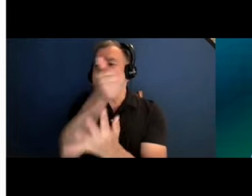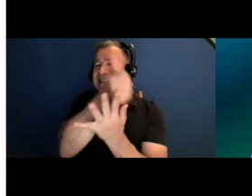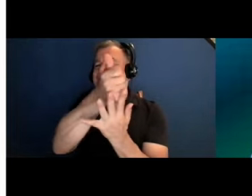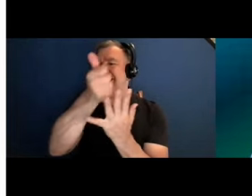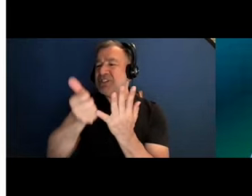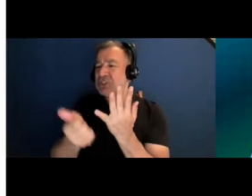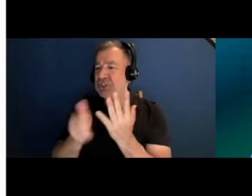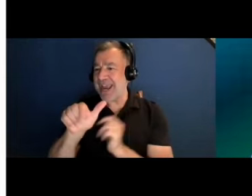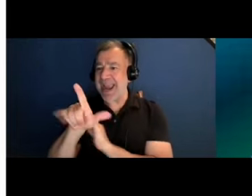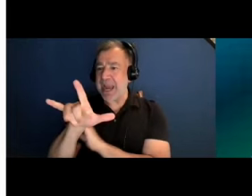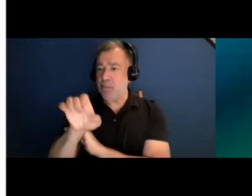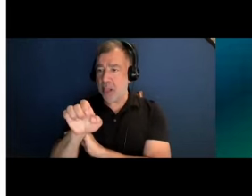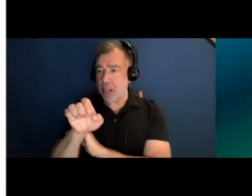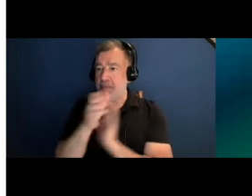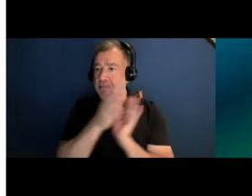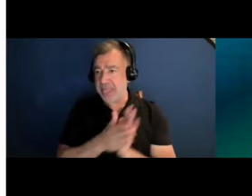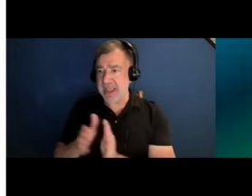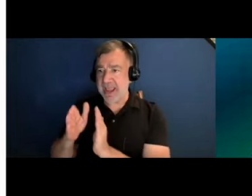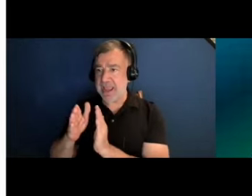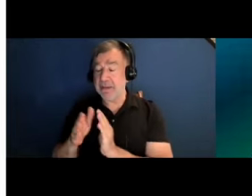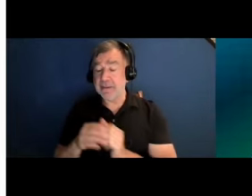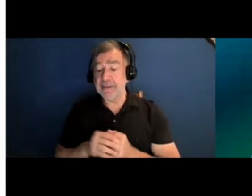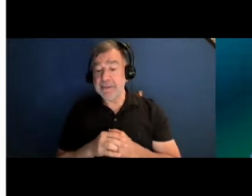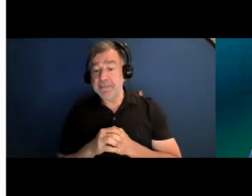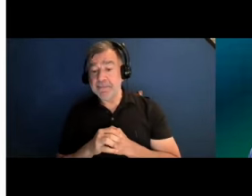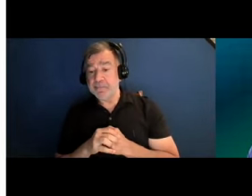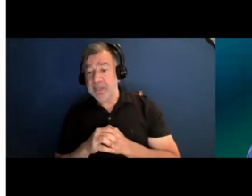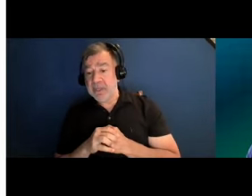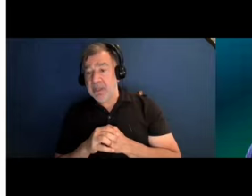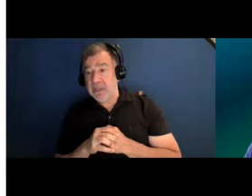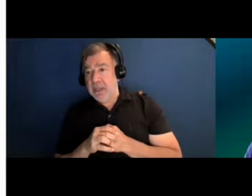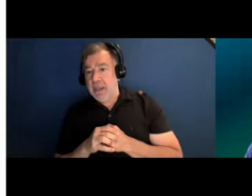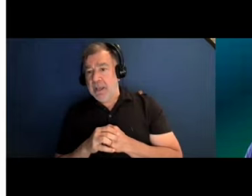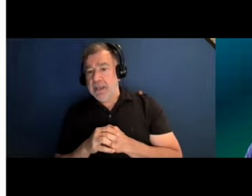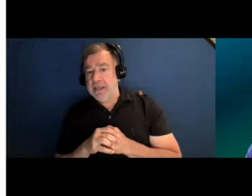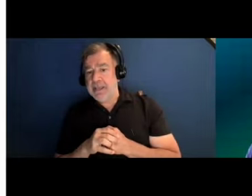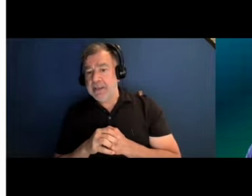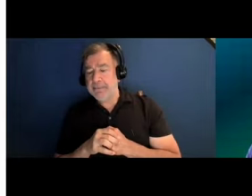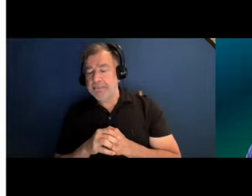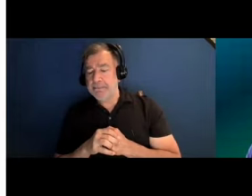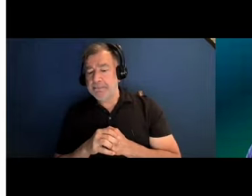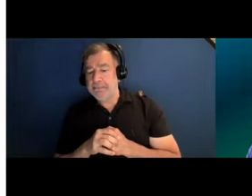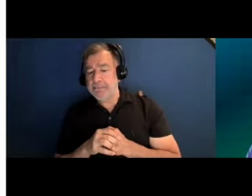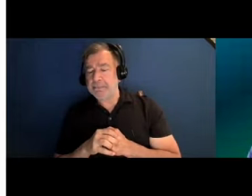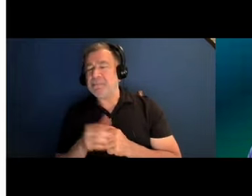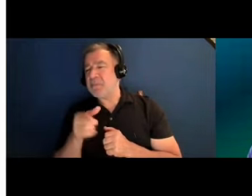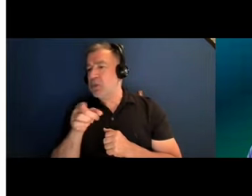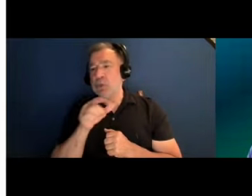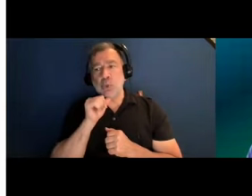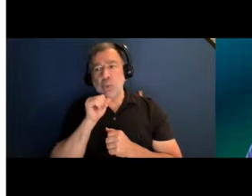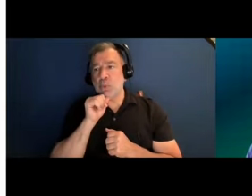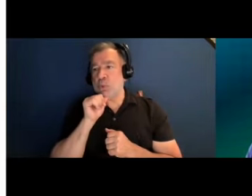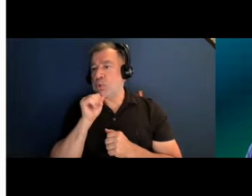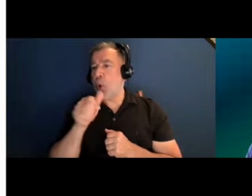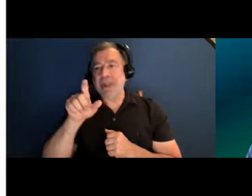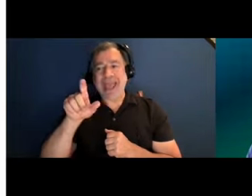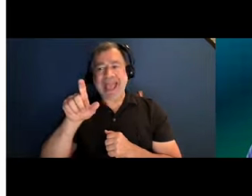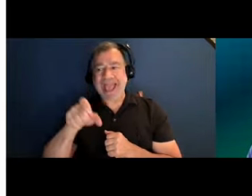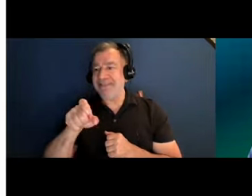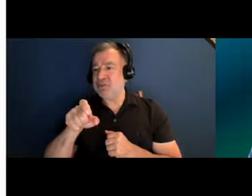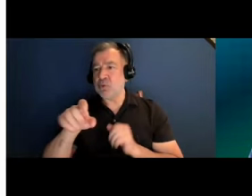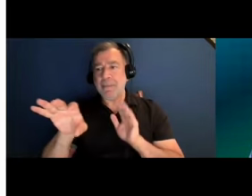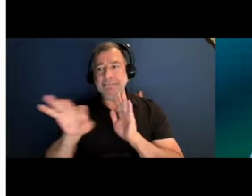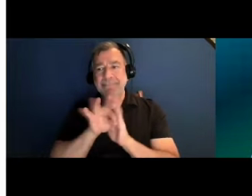the second piece that is just a very general response is that you do not have to select